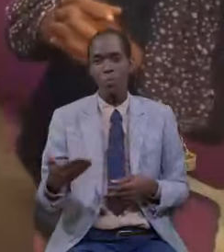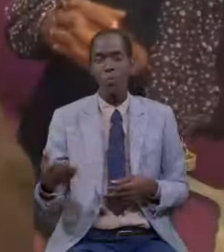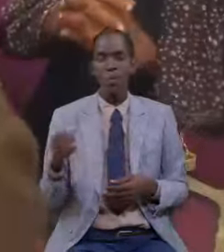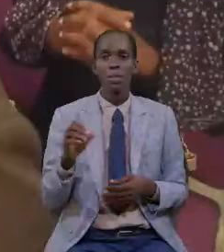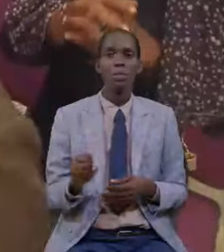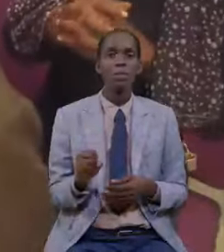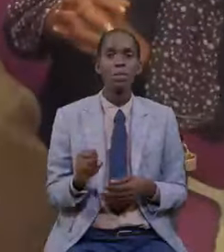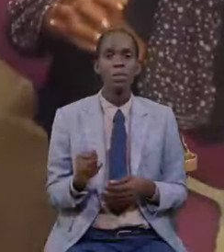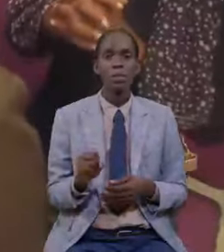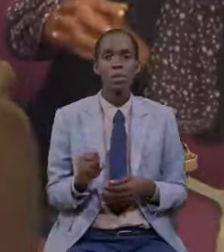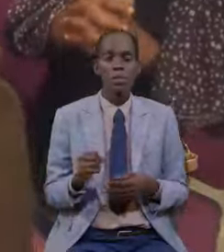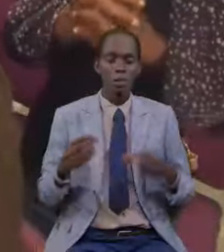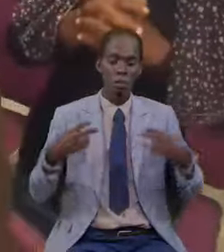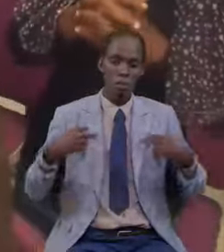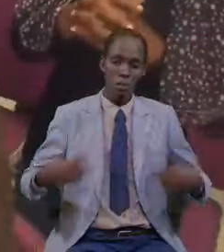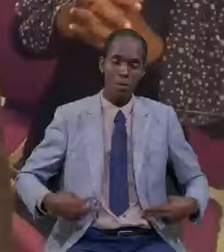physical,